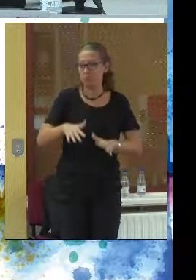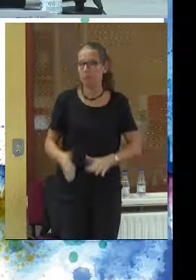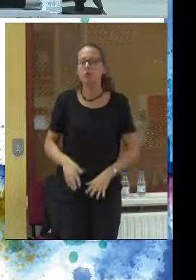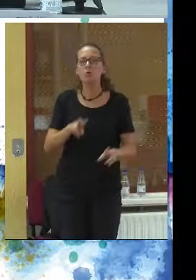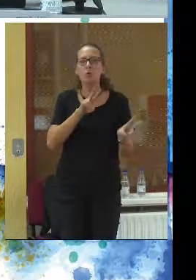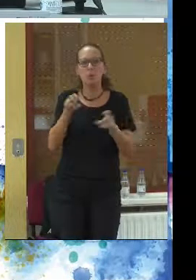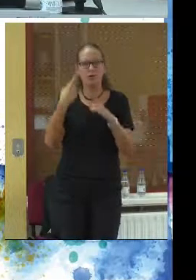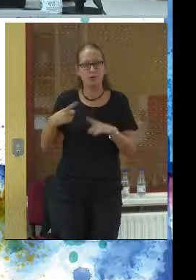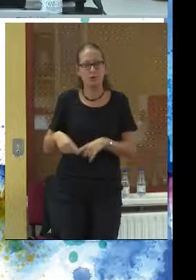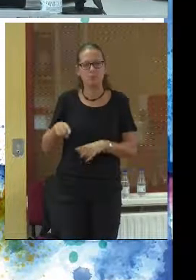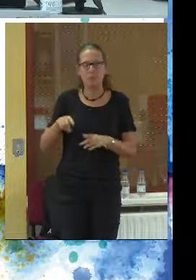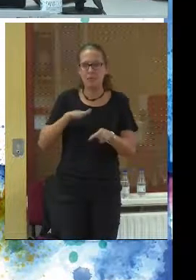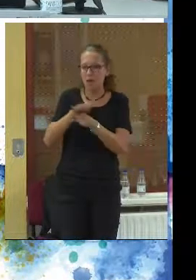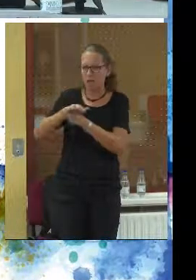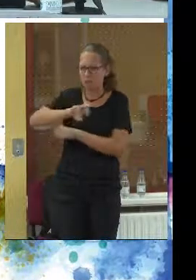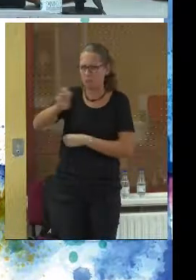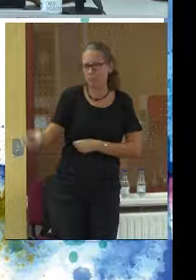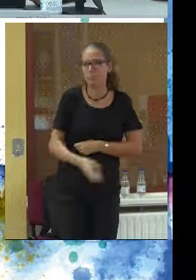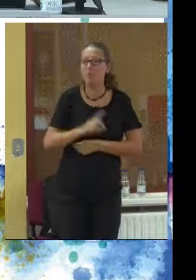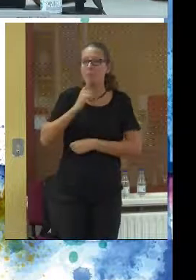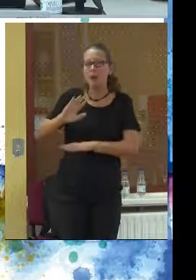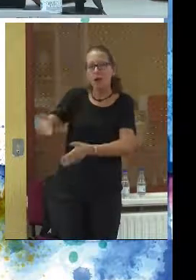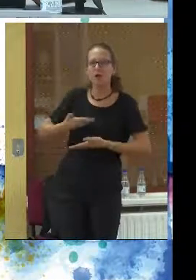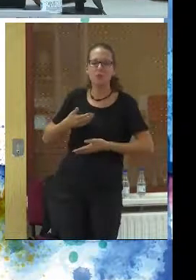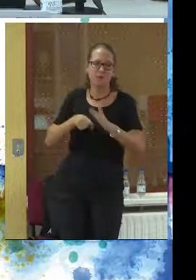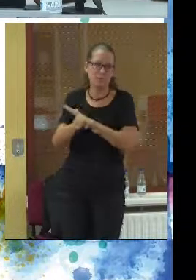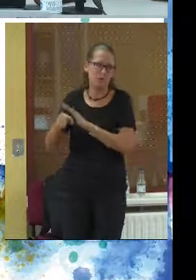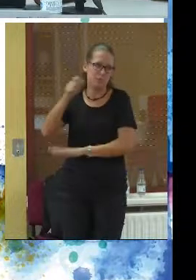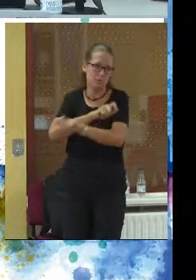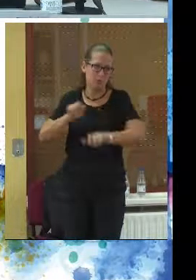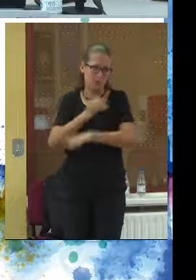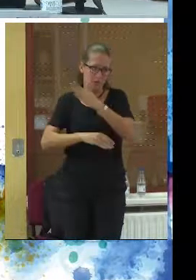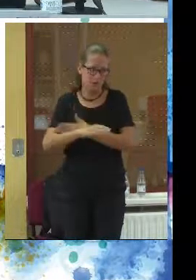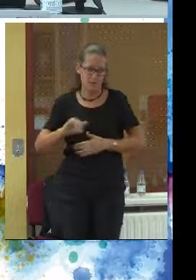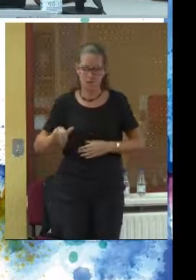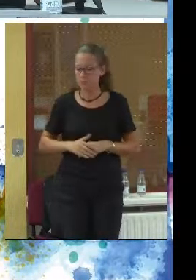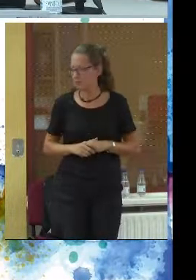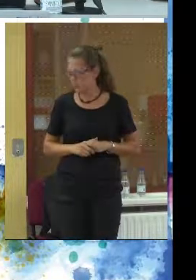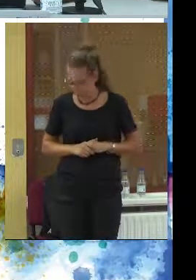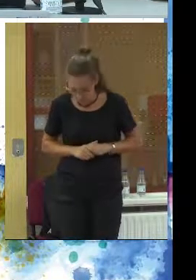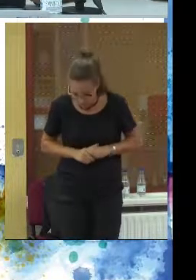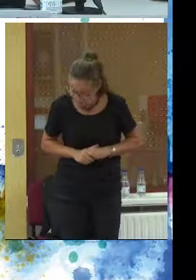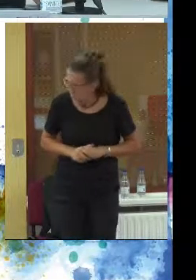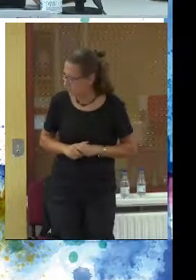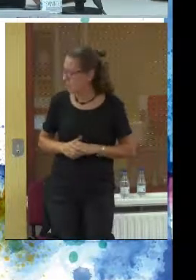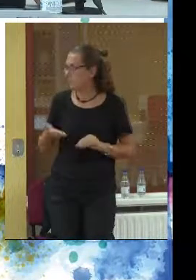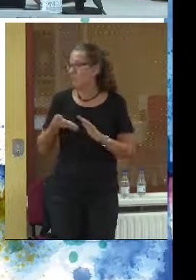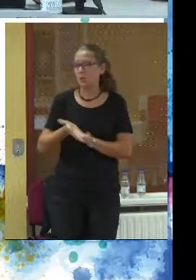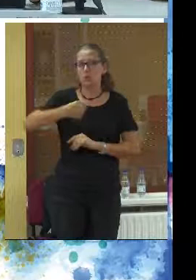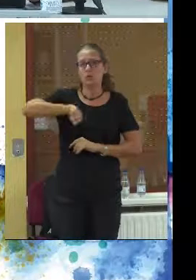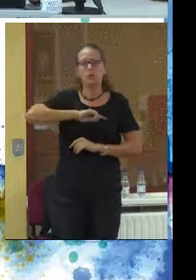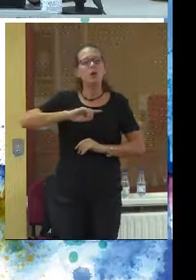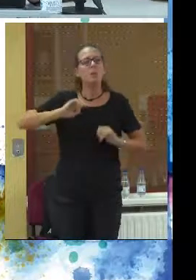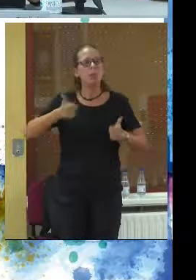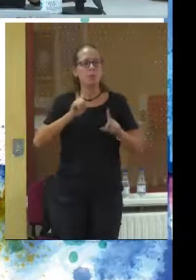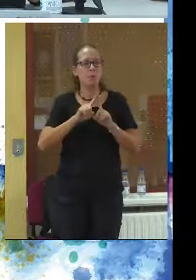introduce new applications that will improve the insertion of persons with disabilities. So we've